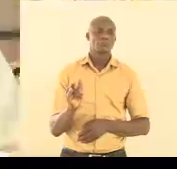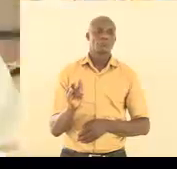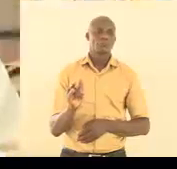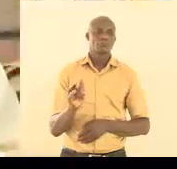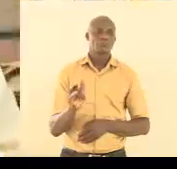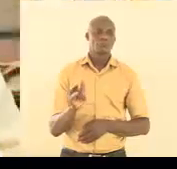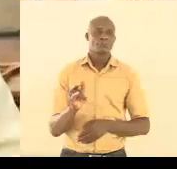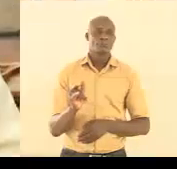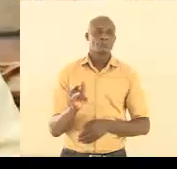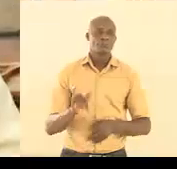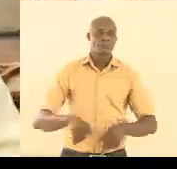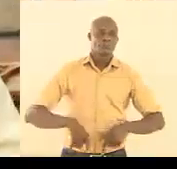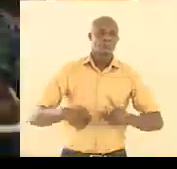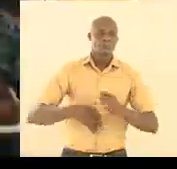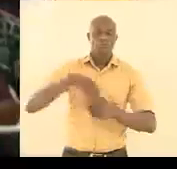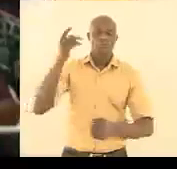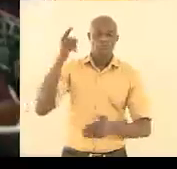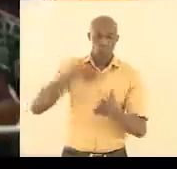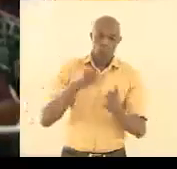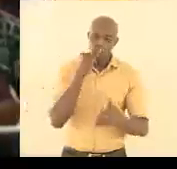Because people normally